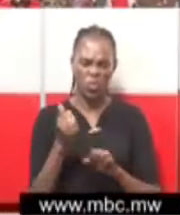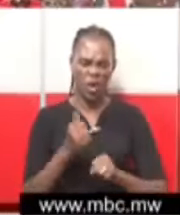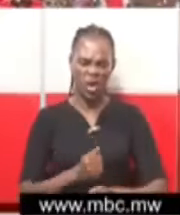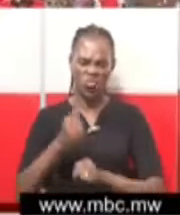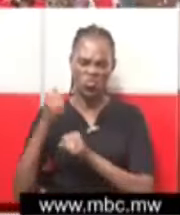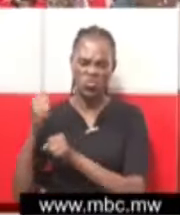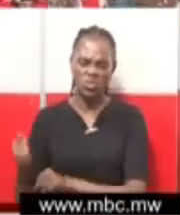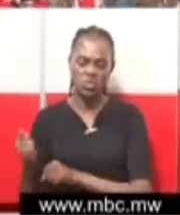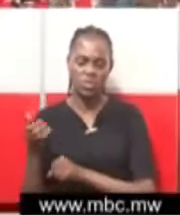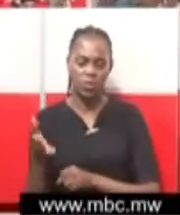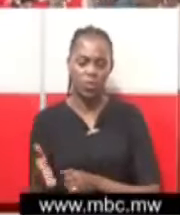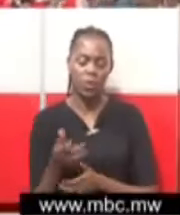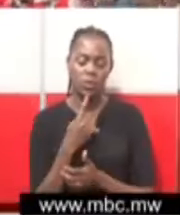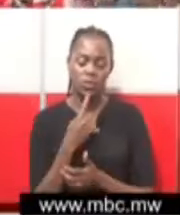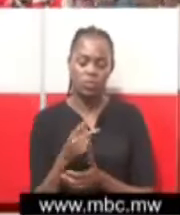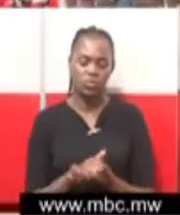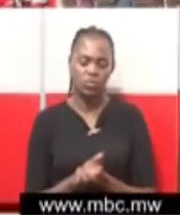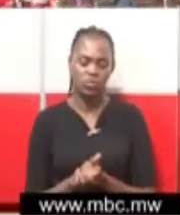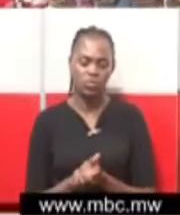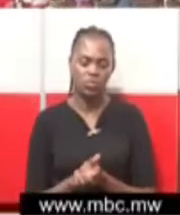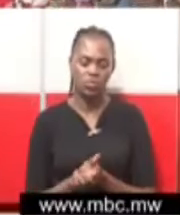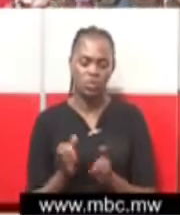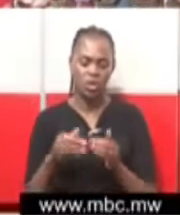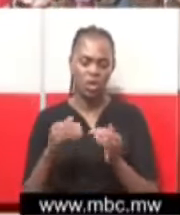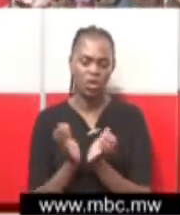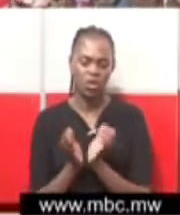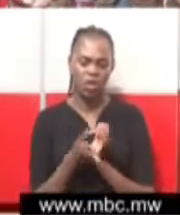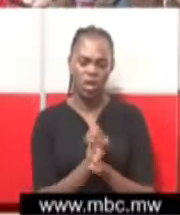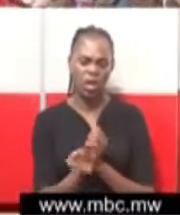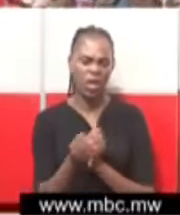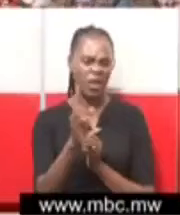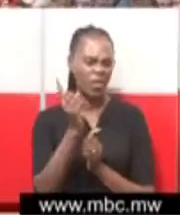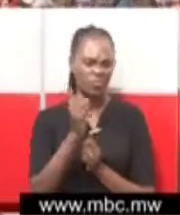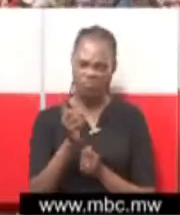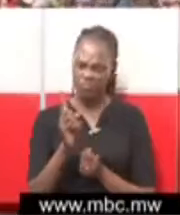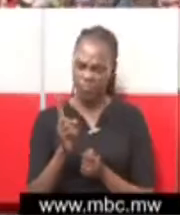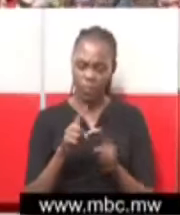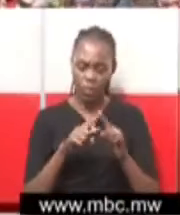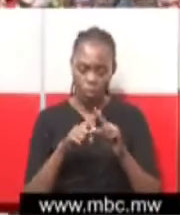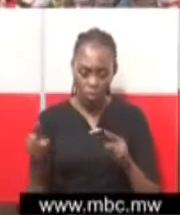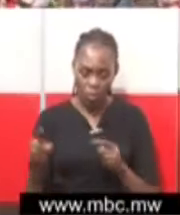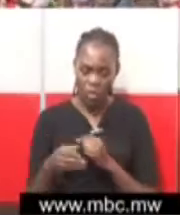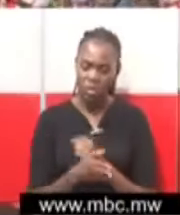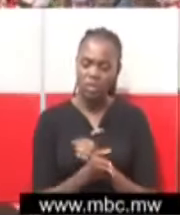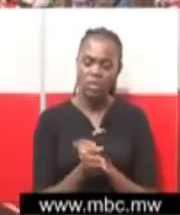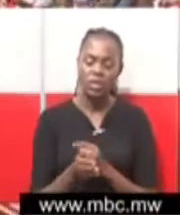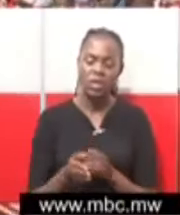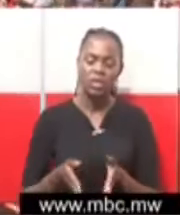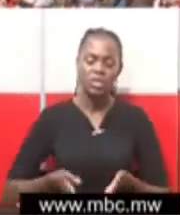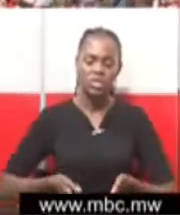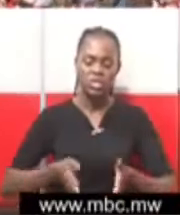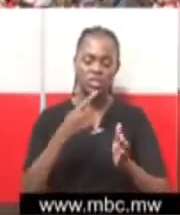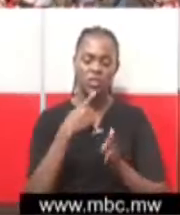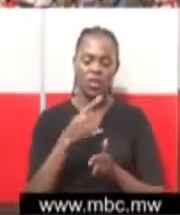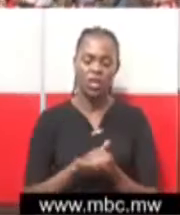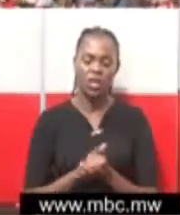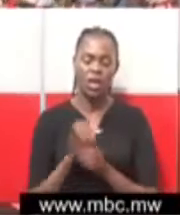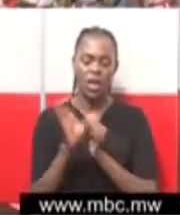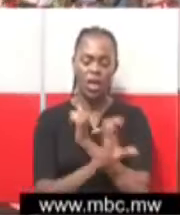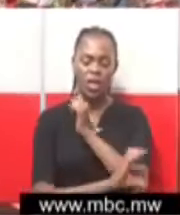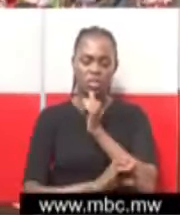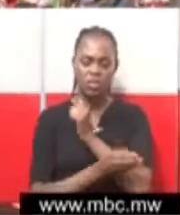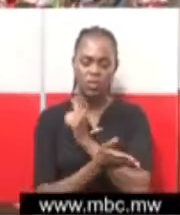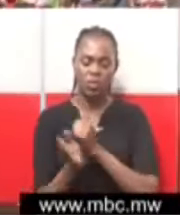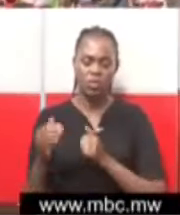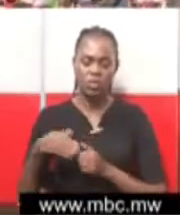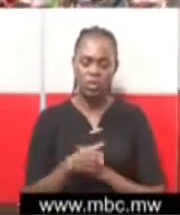not a political party strategy. It's a strategy for the national